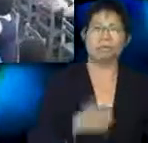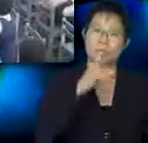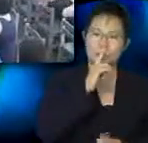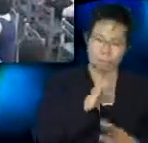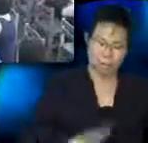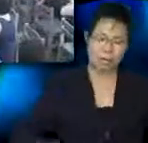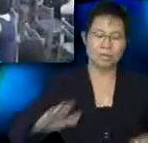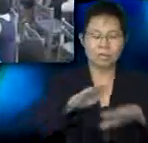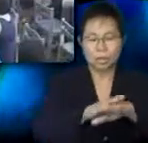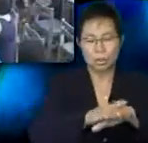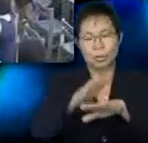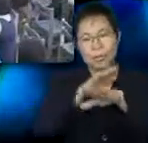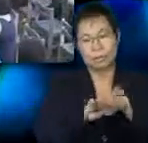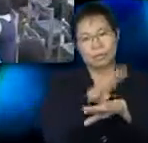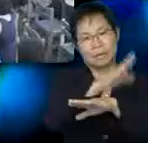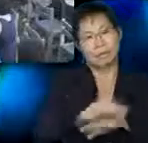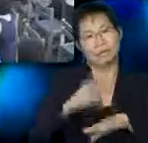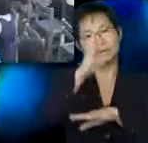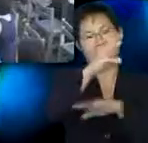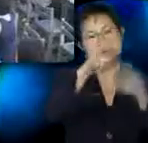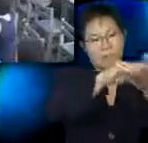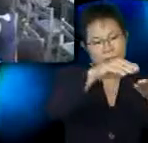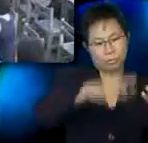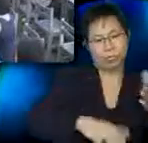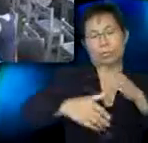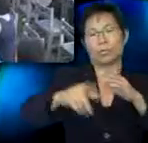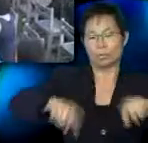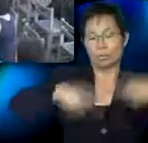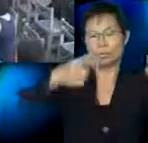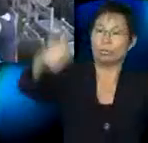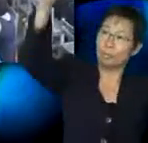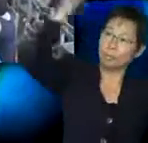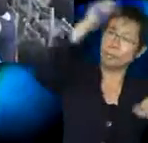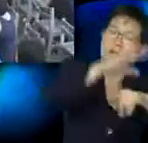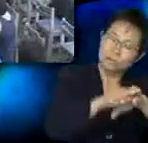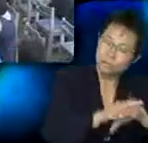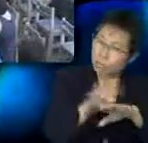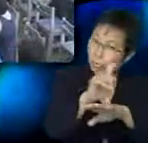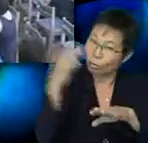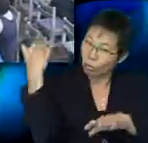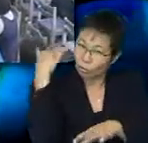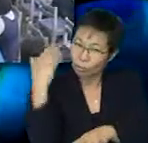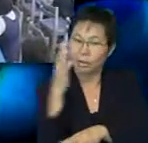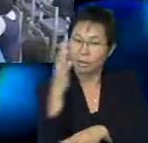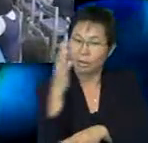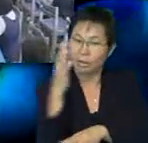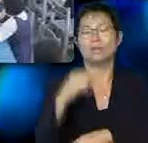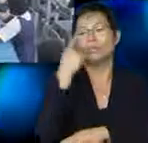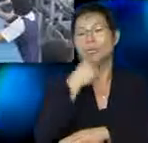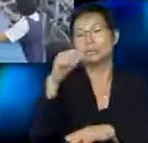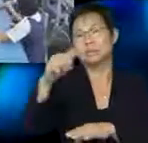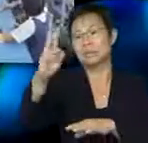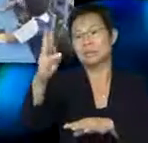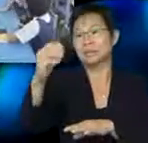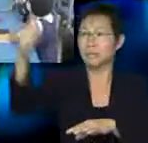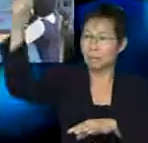Quietly, slowly. And these 6 pupils will go to the back there. Slowly, no noise. And those 6 at the